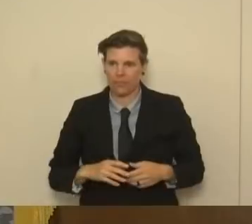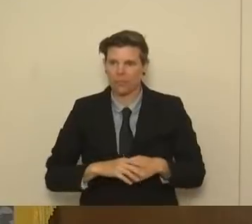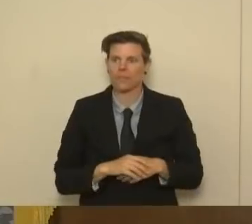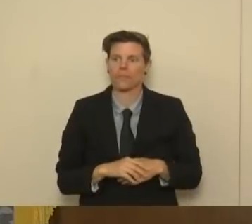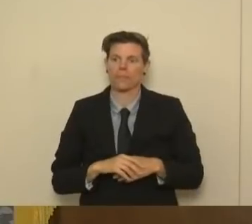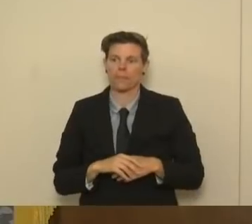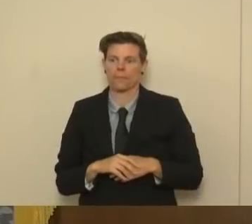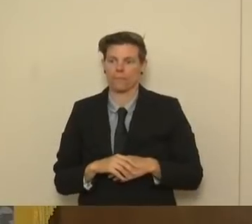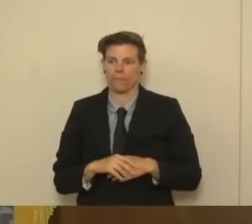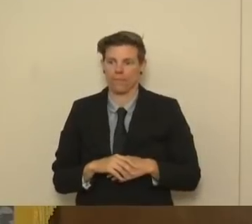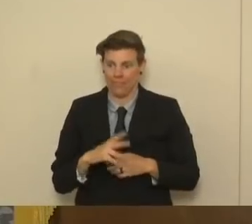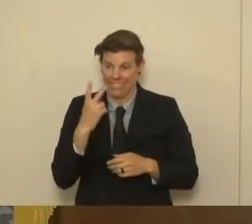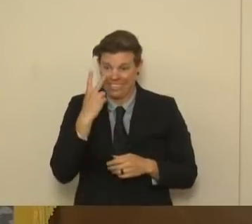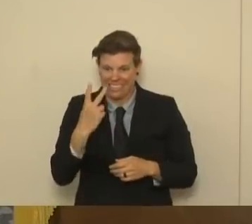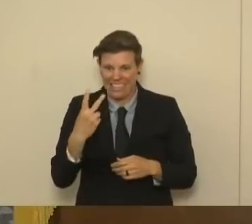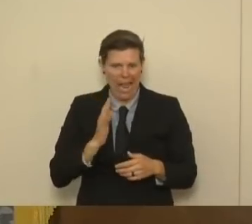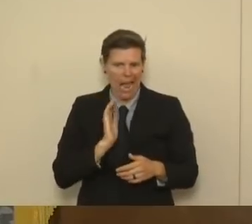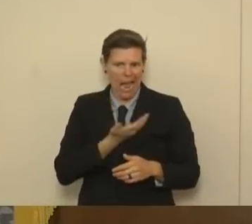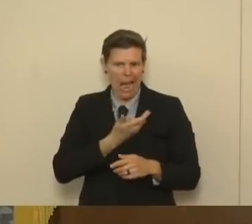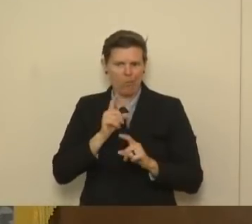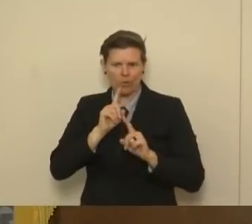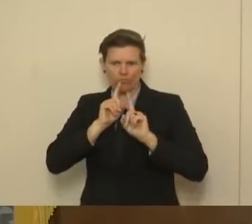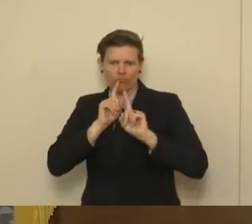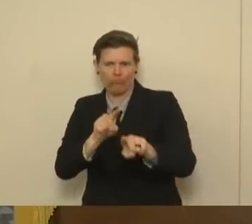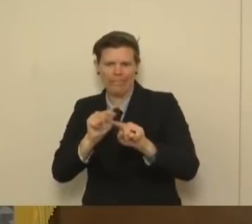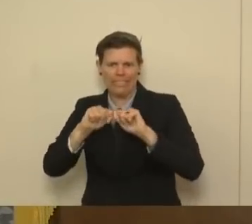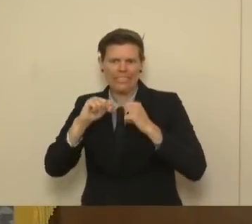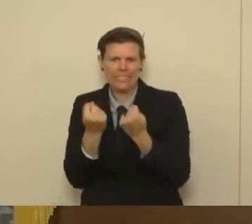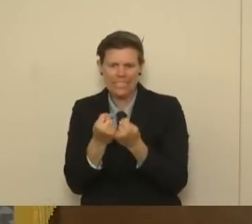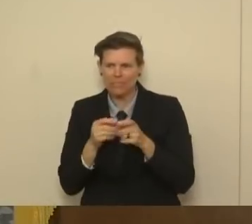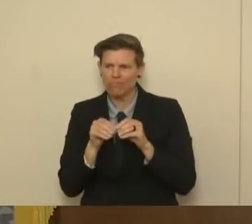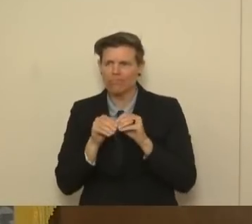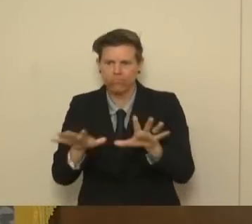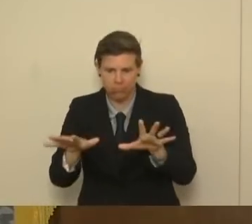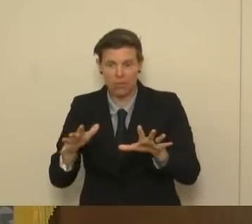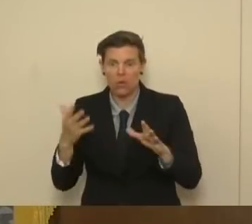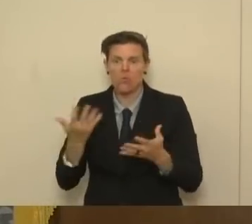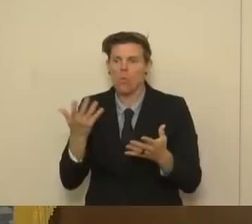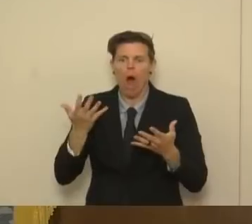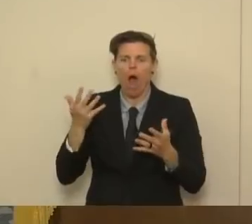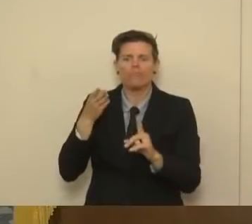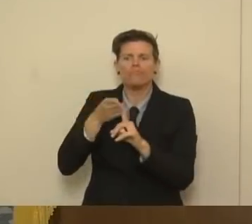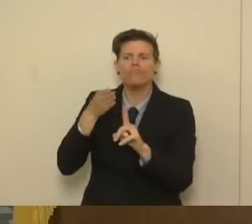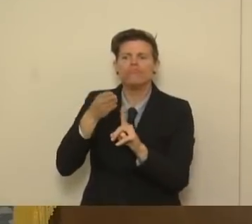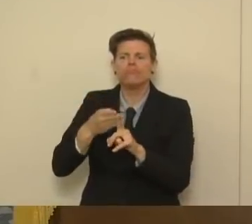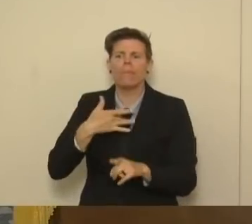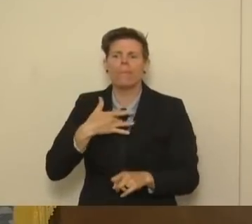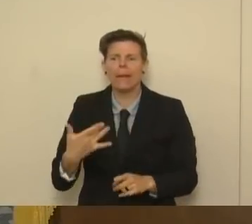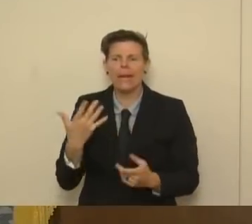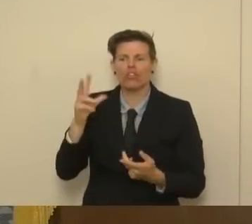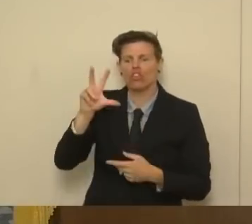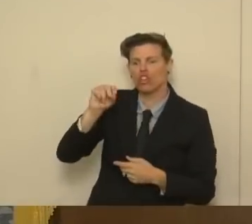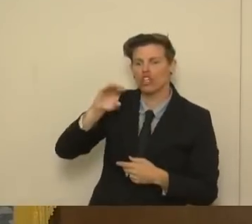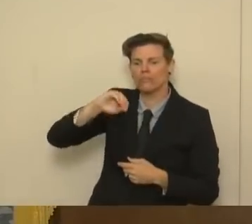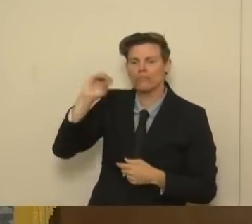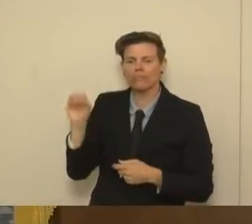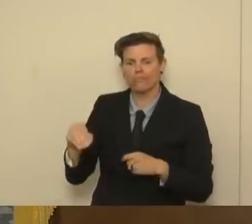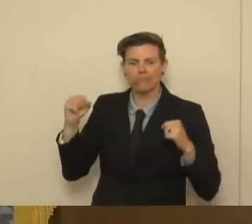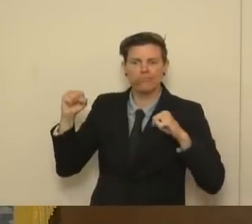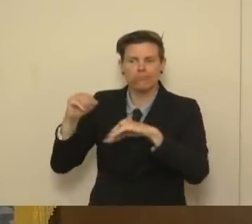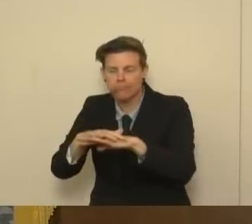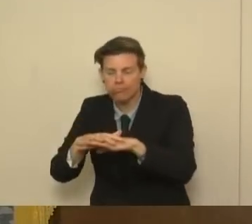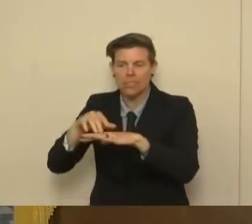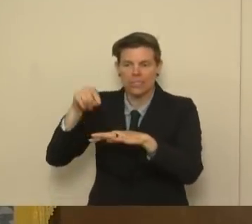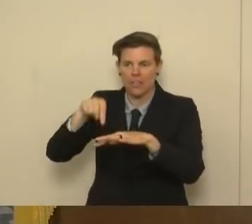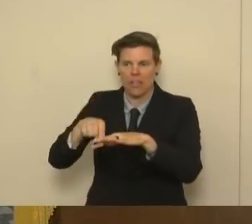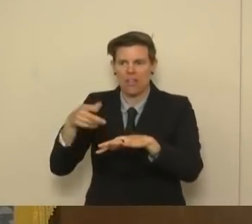high level of activity? 30% of all of our rapid responses, so irrespective of the population, one would argue